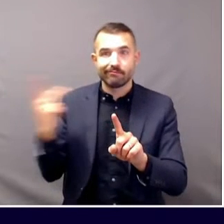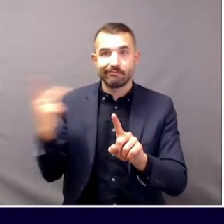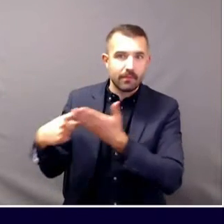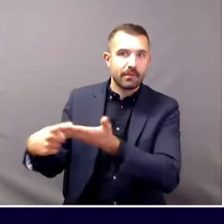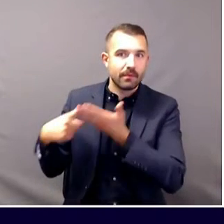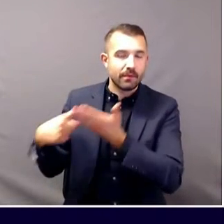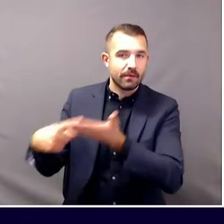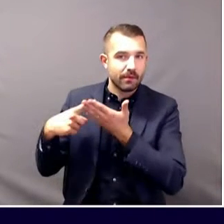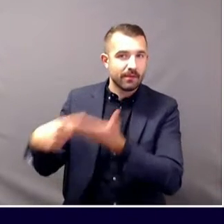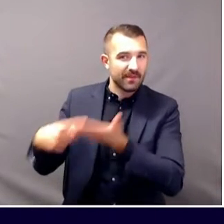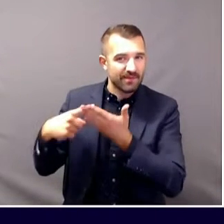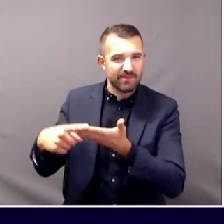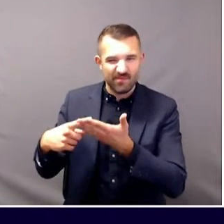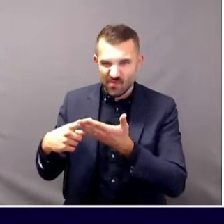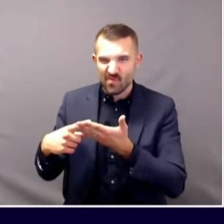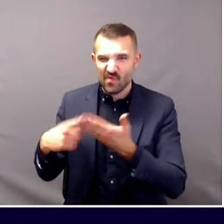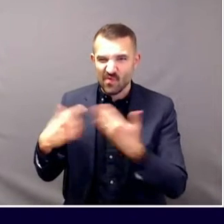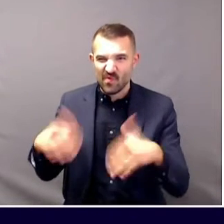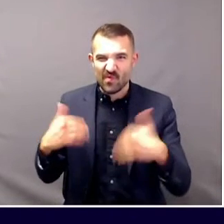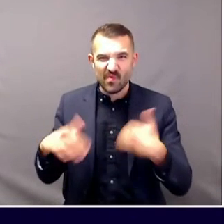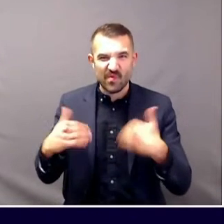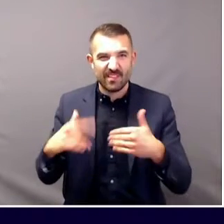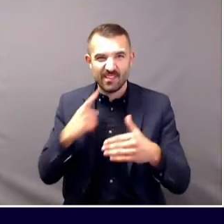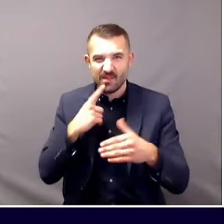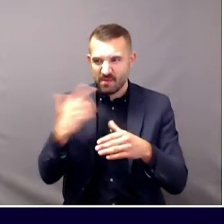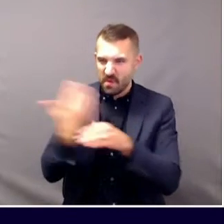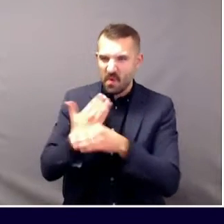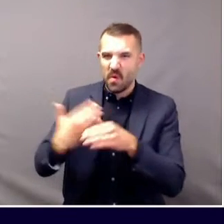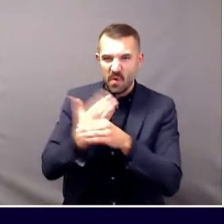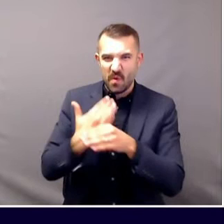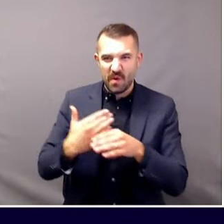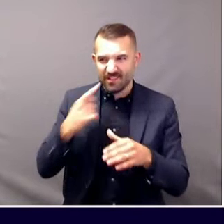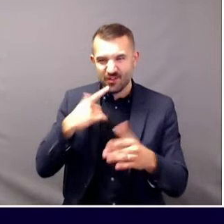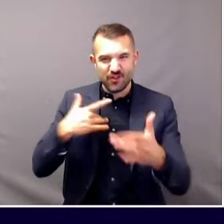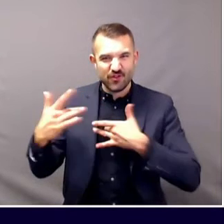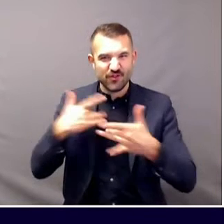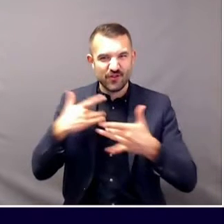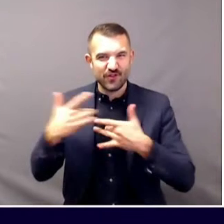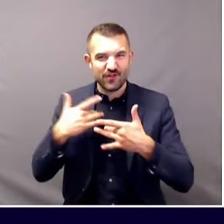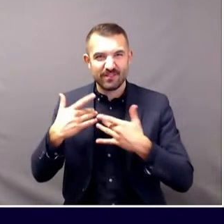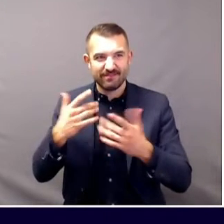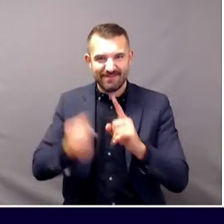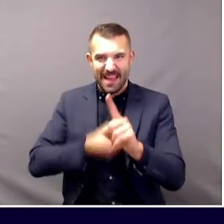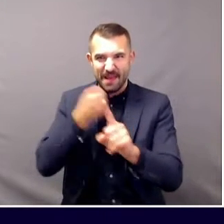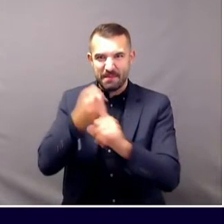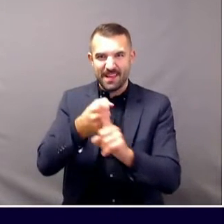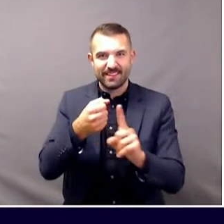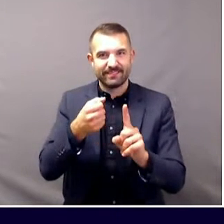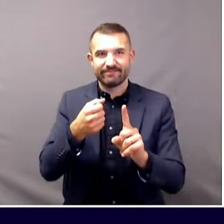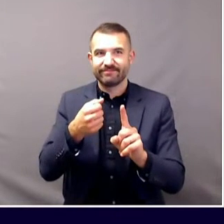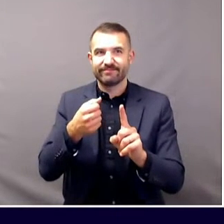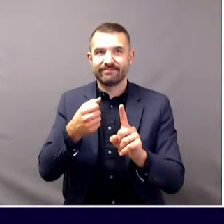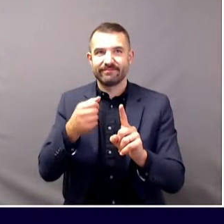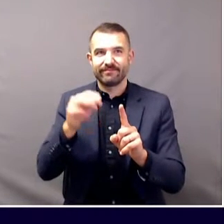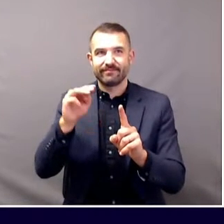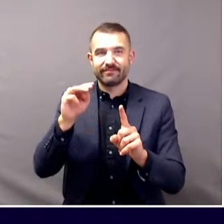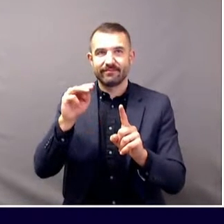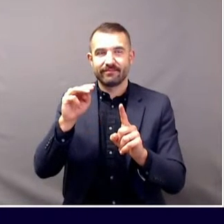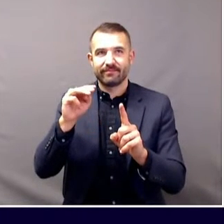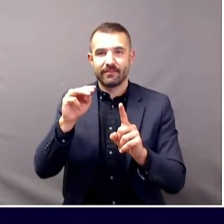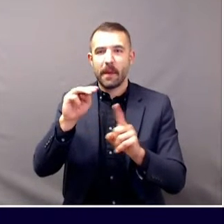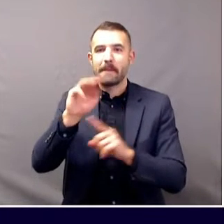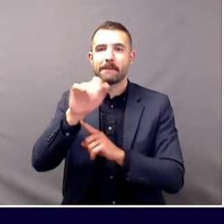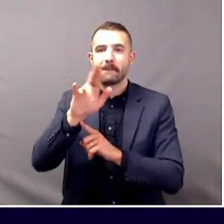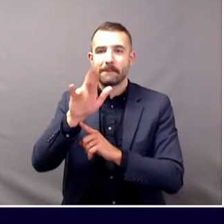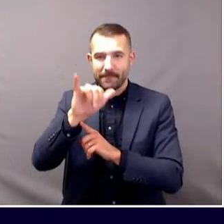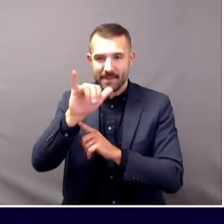impact of the gap of COVID-19 as it's affected racial minorities. We've both found it to be troubling and